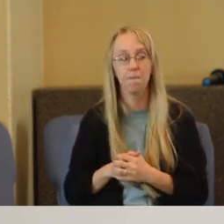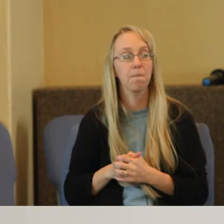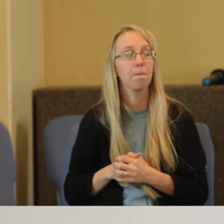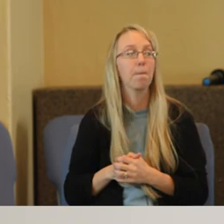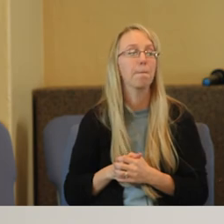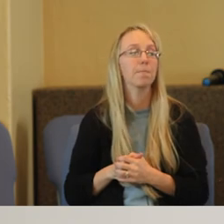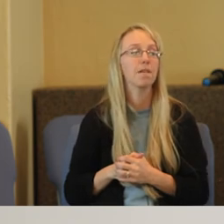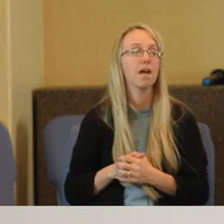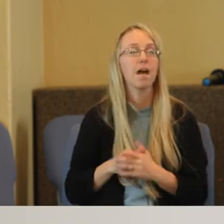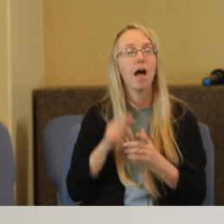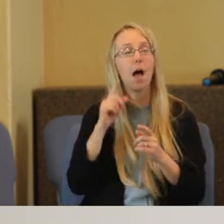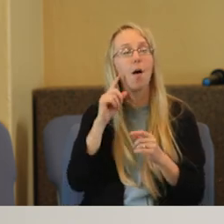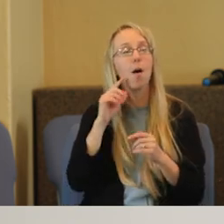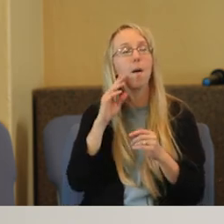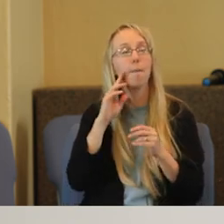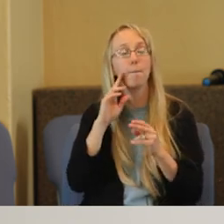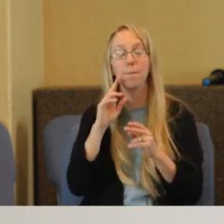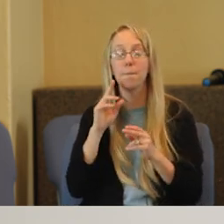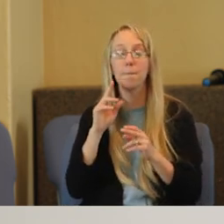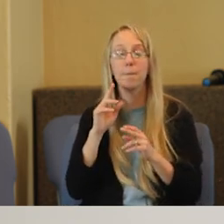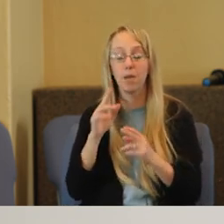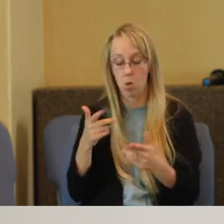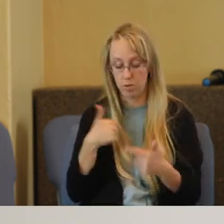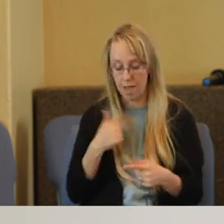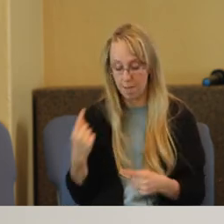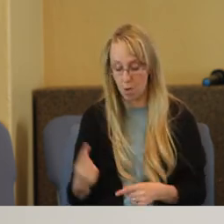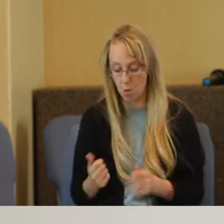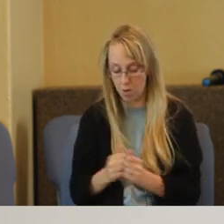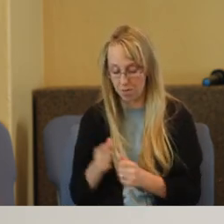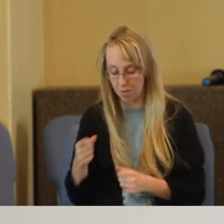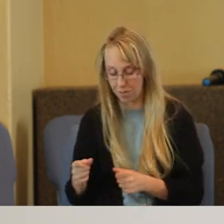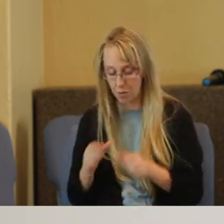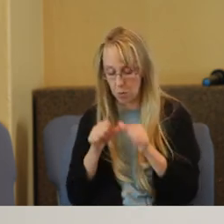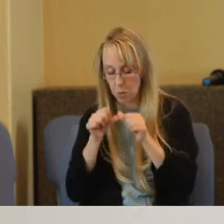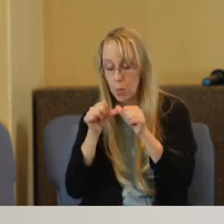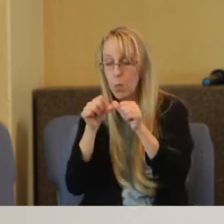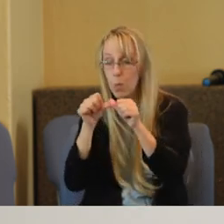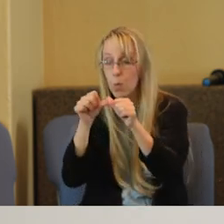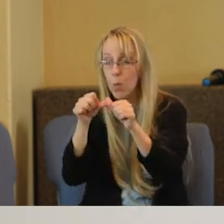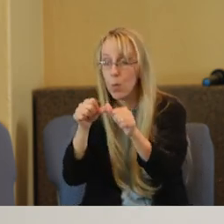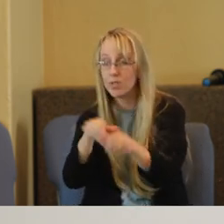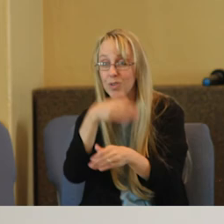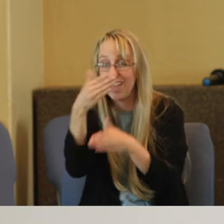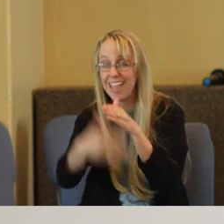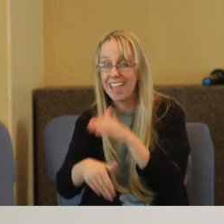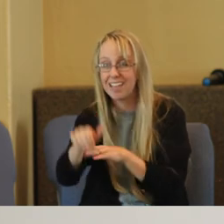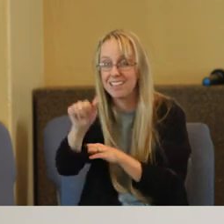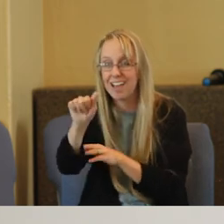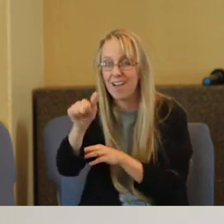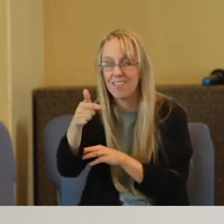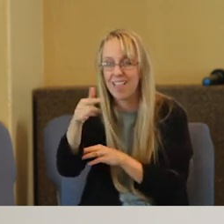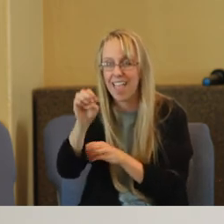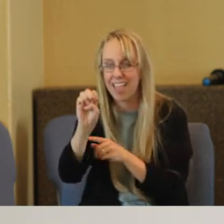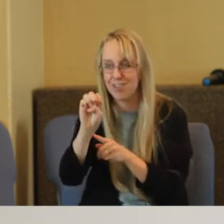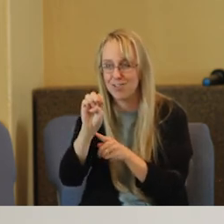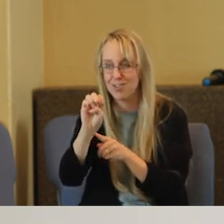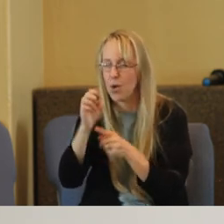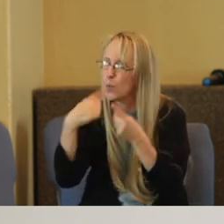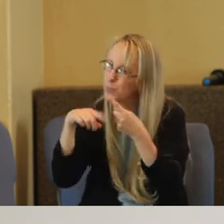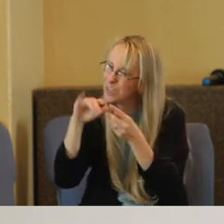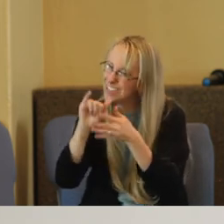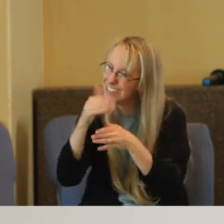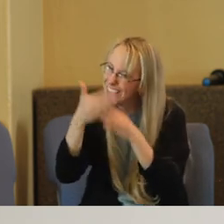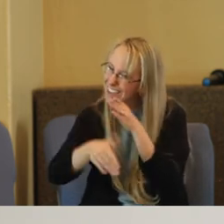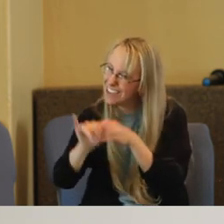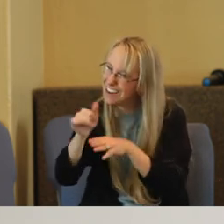And behold, I am with you always to the end of the age. When's the end of the age? There